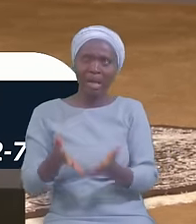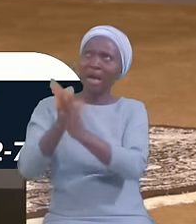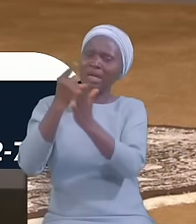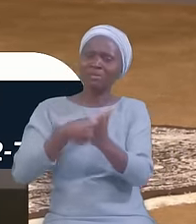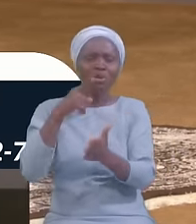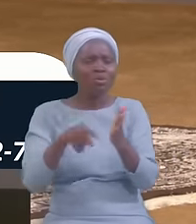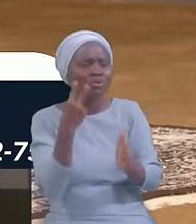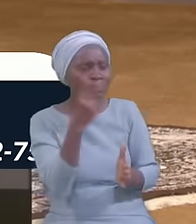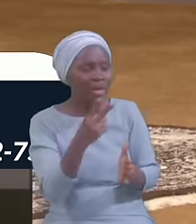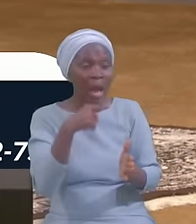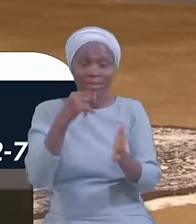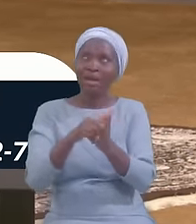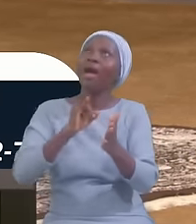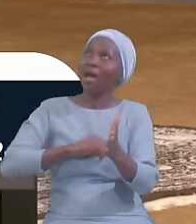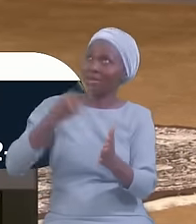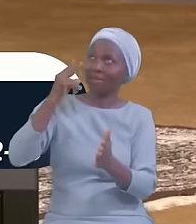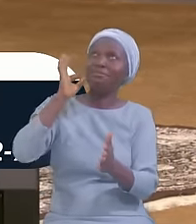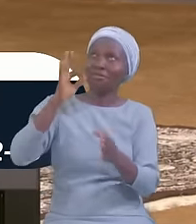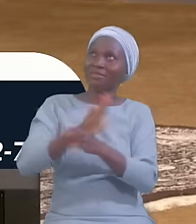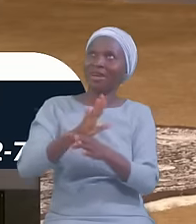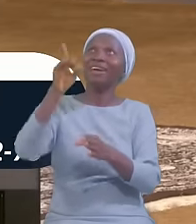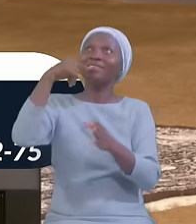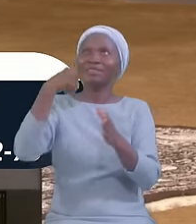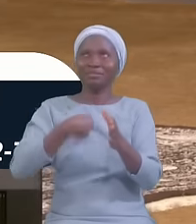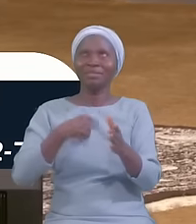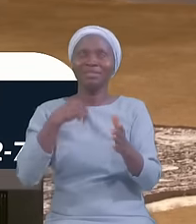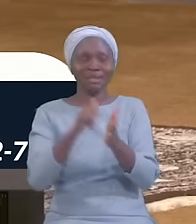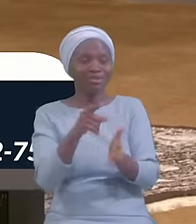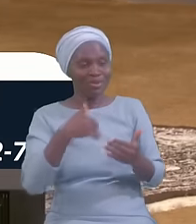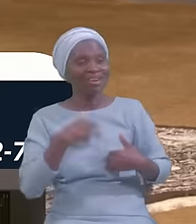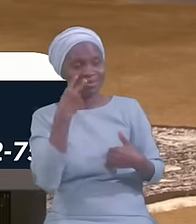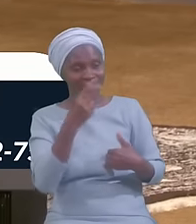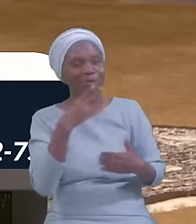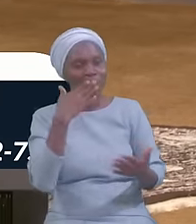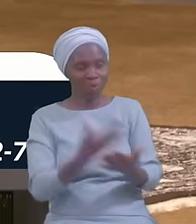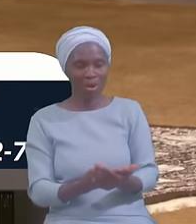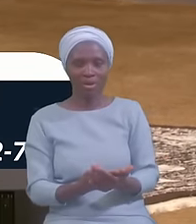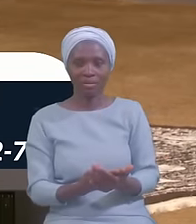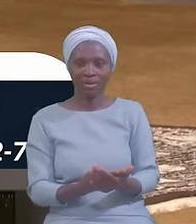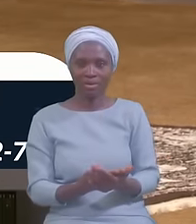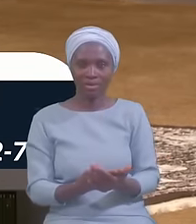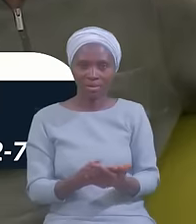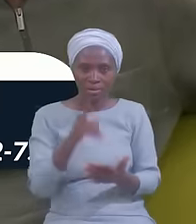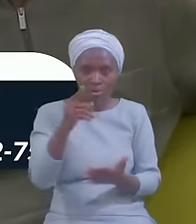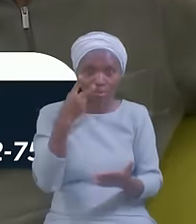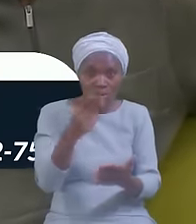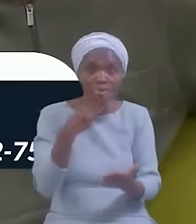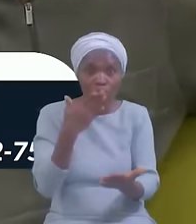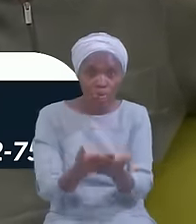see fruitfulness. He said, you have seen well. Anybody see well there